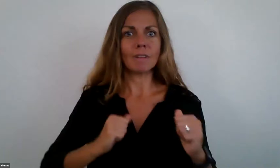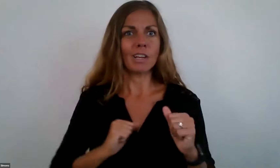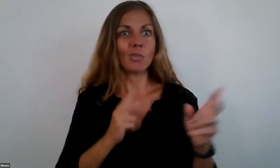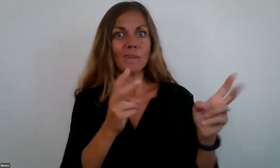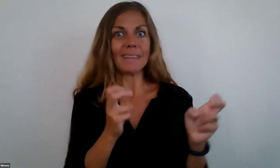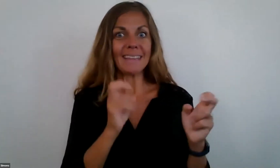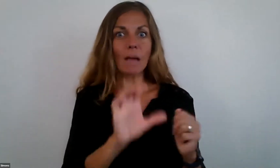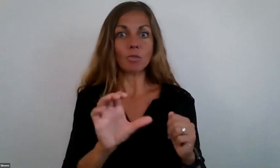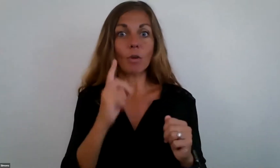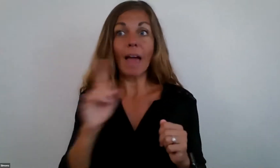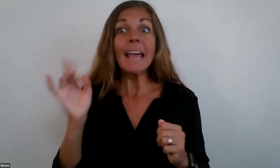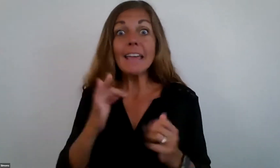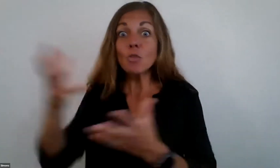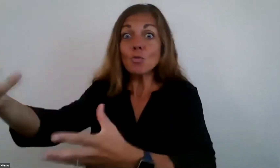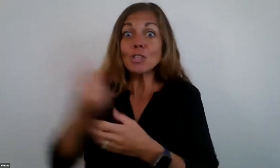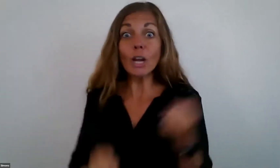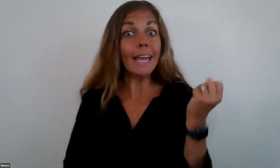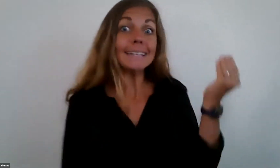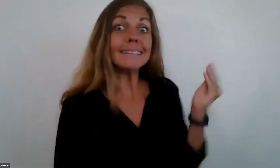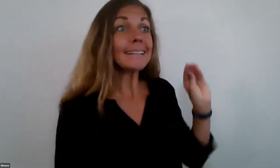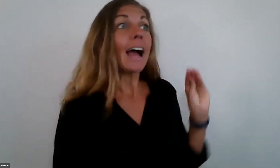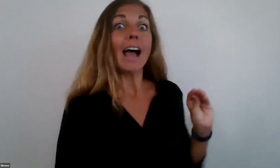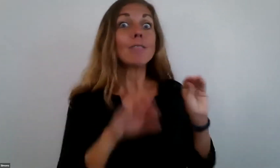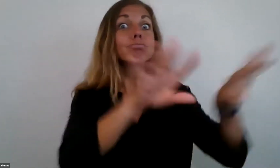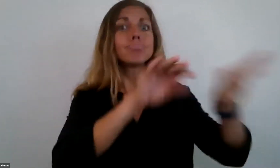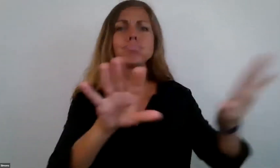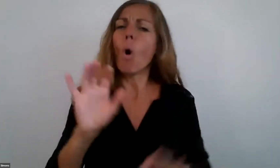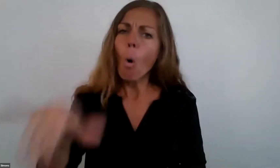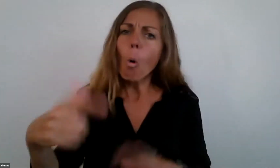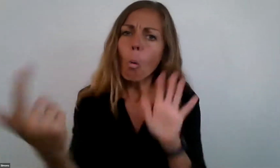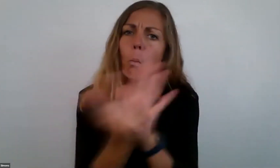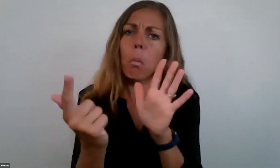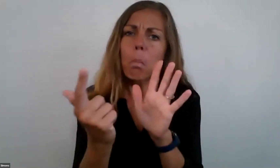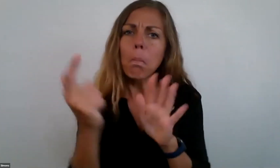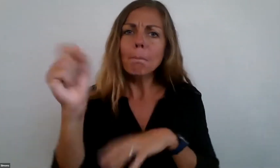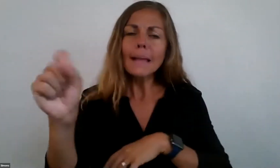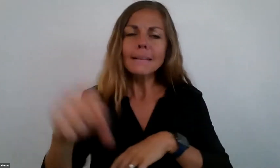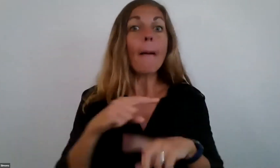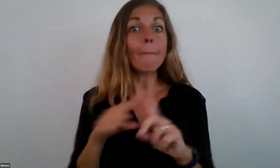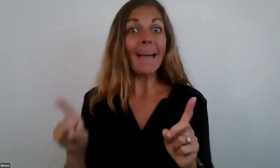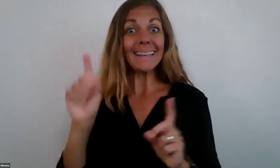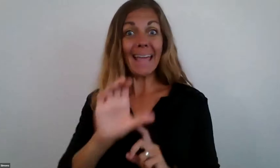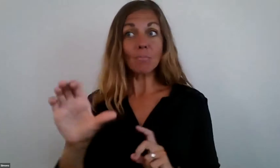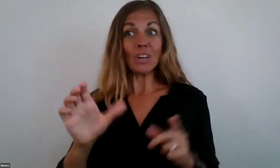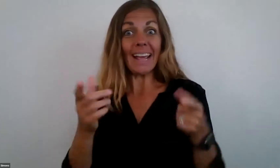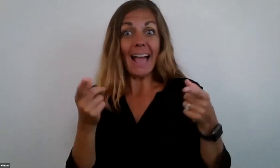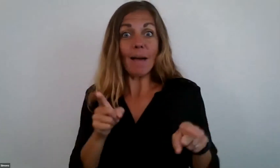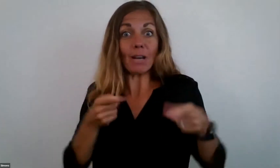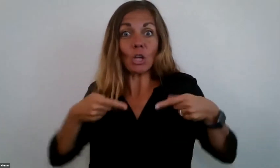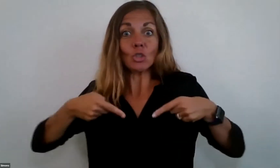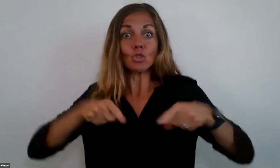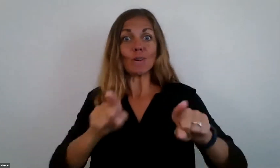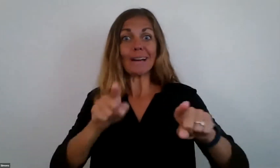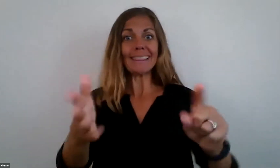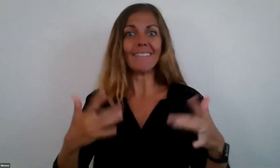take it outside of Hamilton and you broadcast it, that's probably a copyright violation. But the captioning that's happening of the artistic event